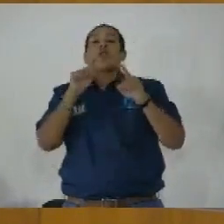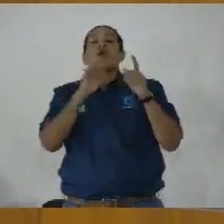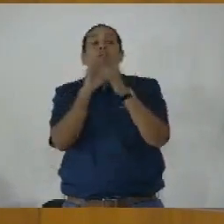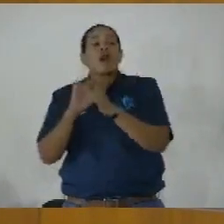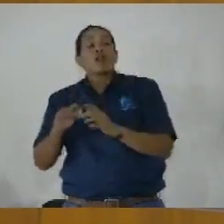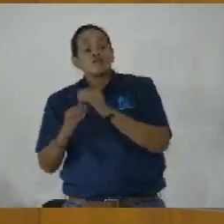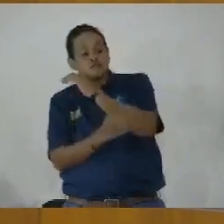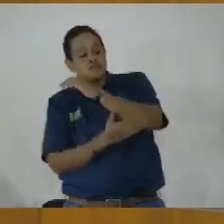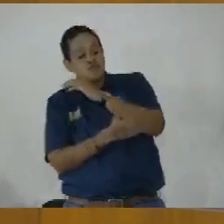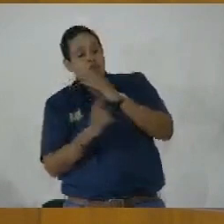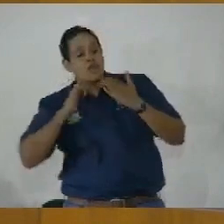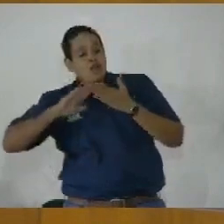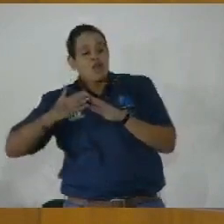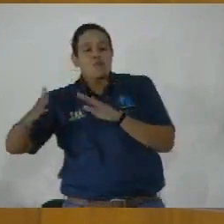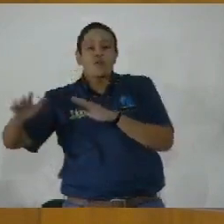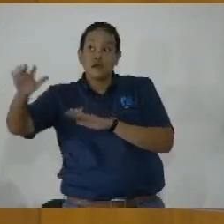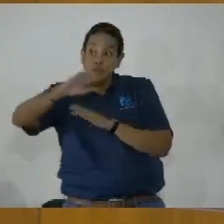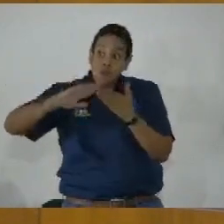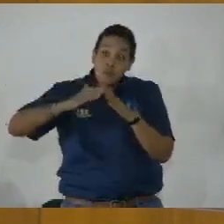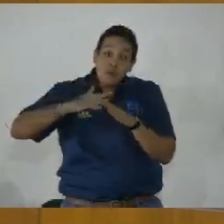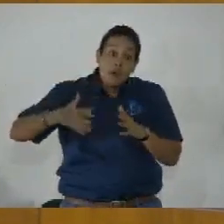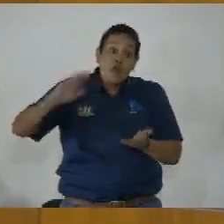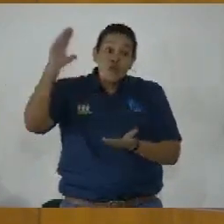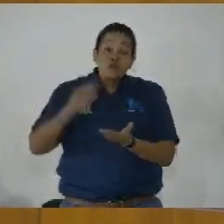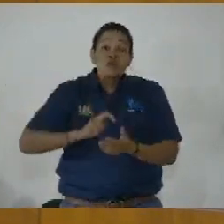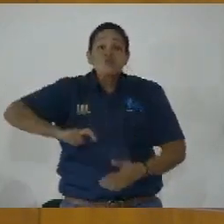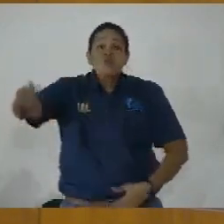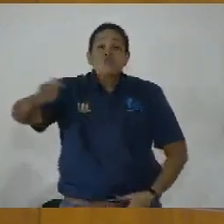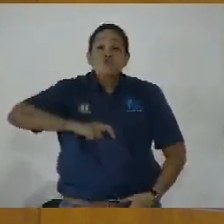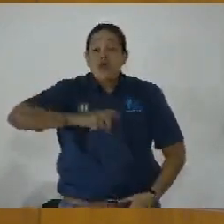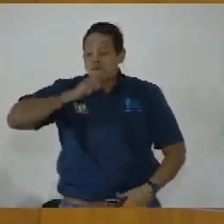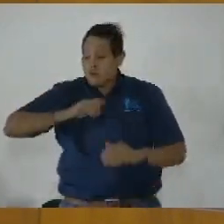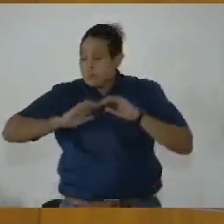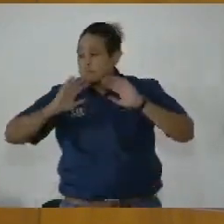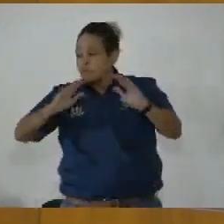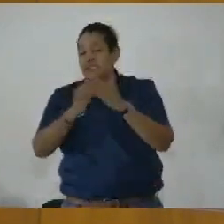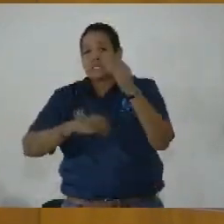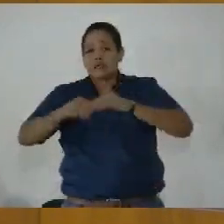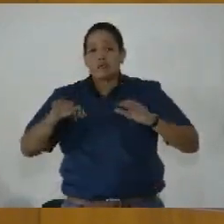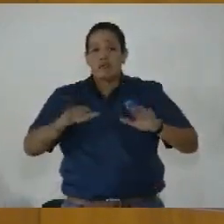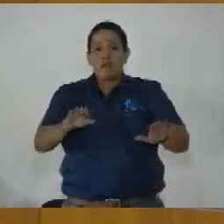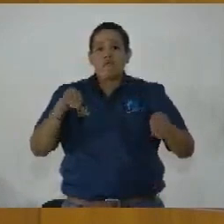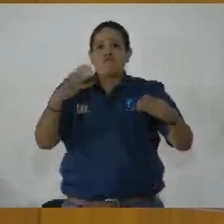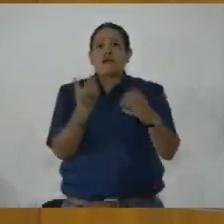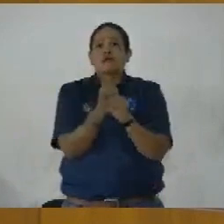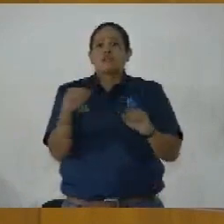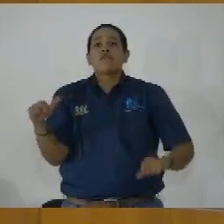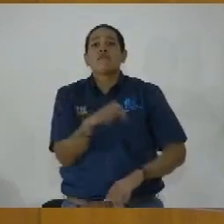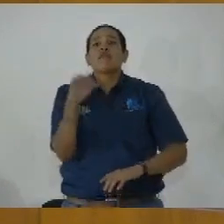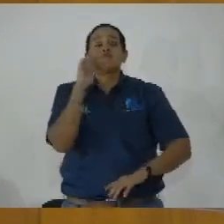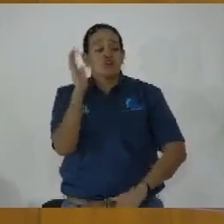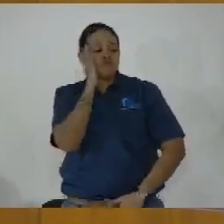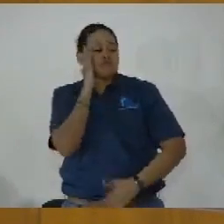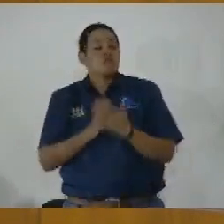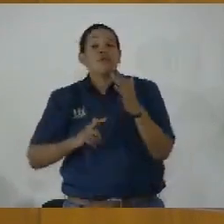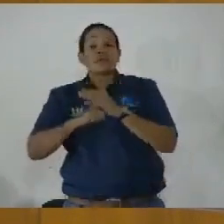and urban communities, reduce travel times, boost economic activity, and provide safer crossings for residents. Some of the key